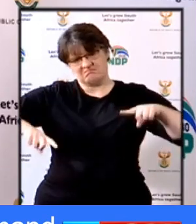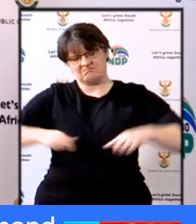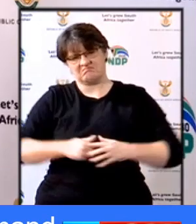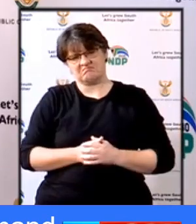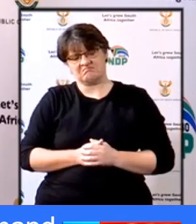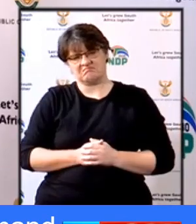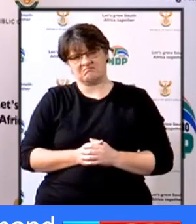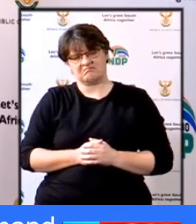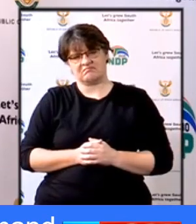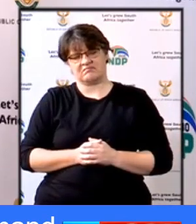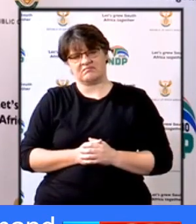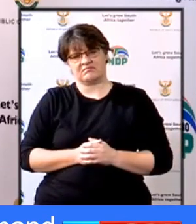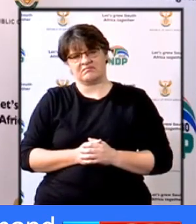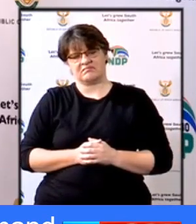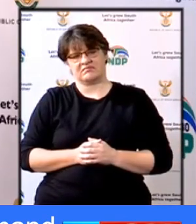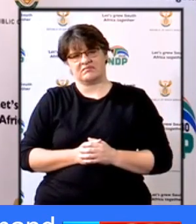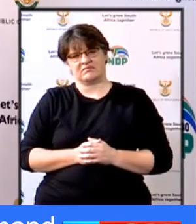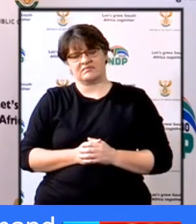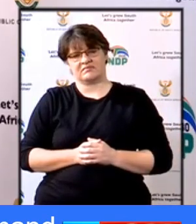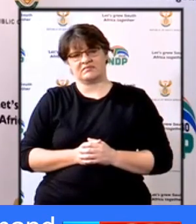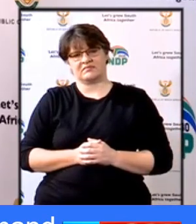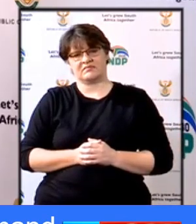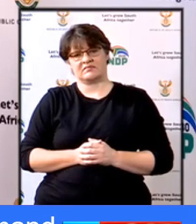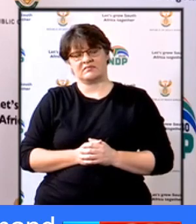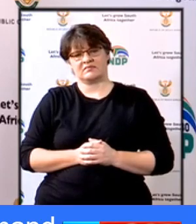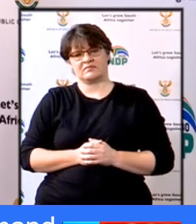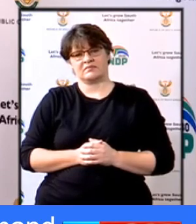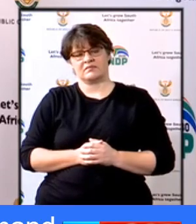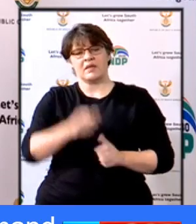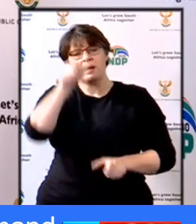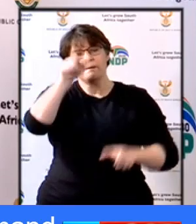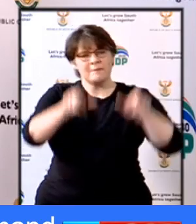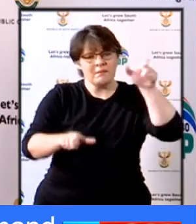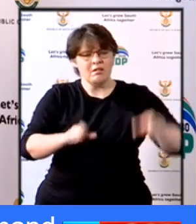This is a time when we should all join